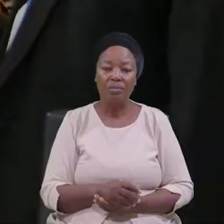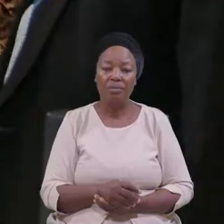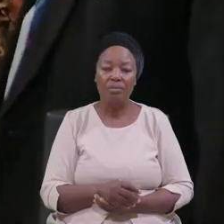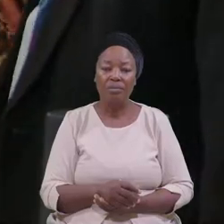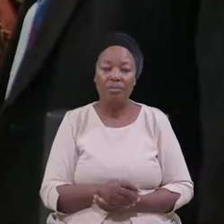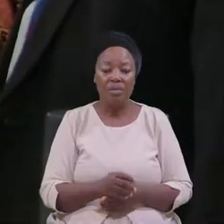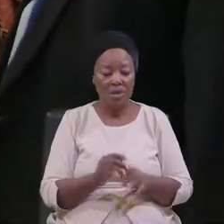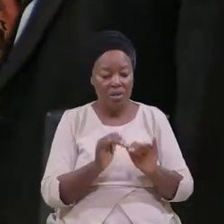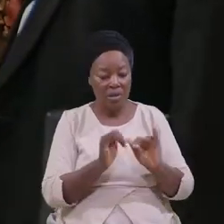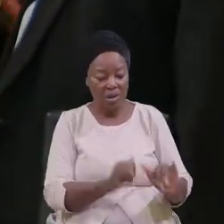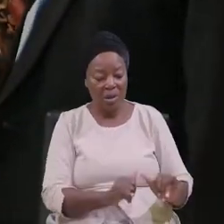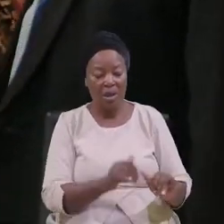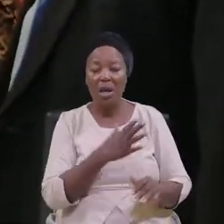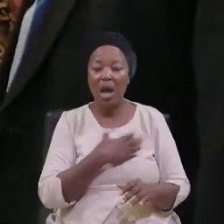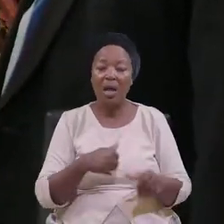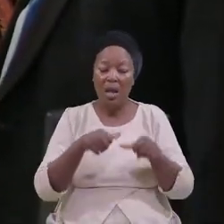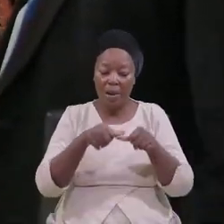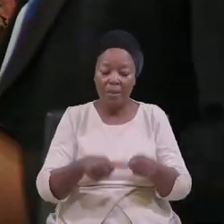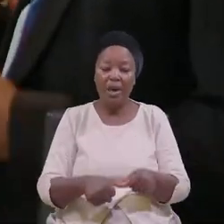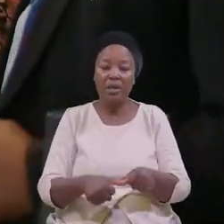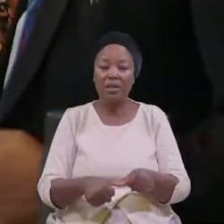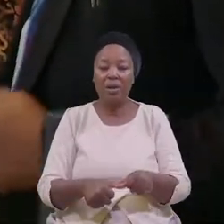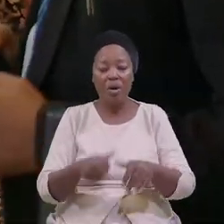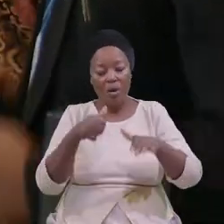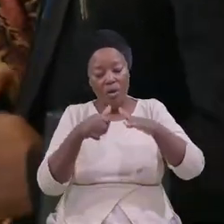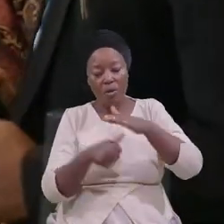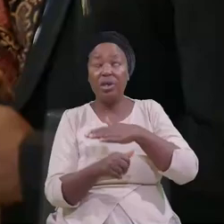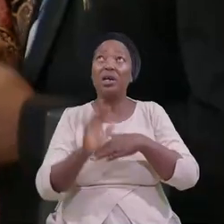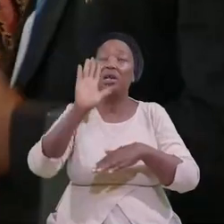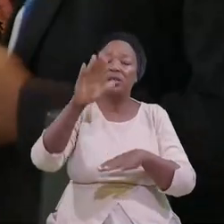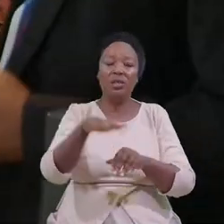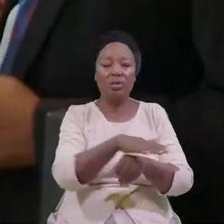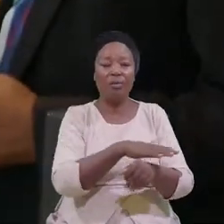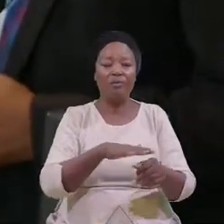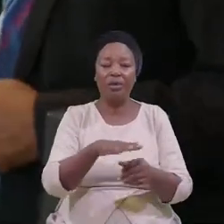Stay and abide under his covering.